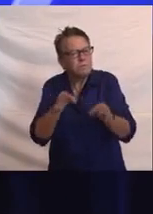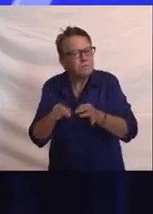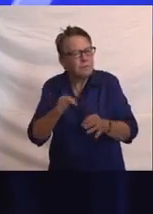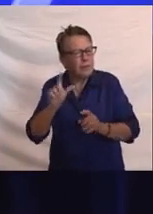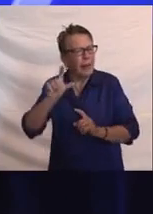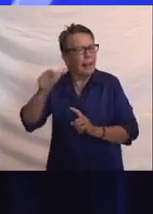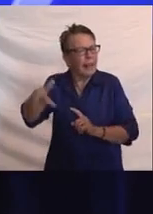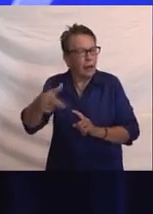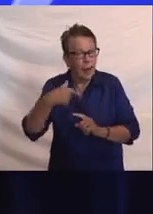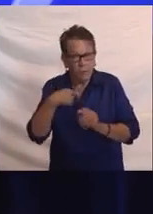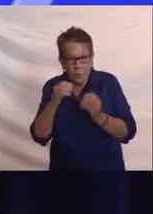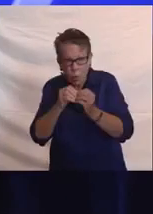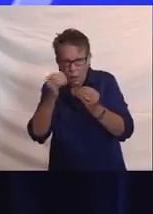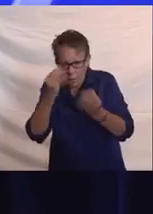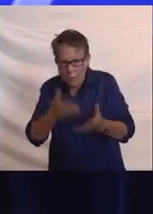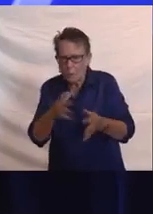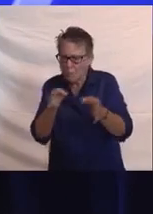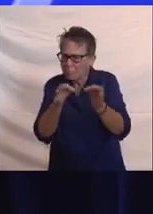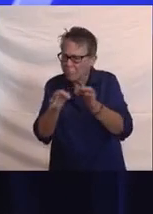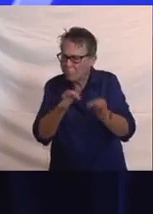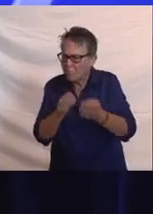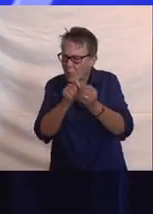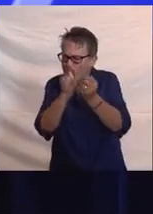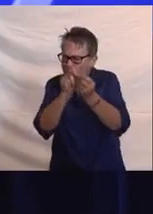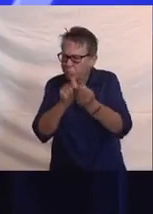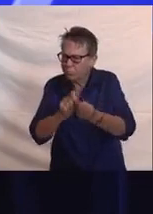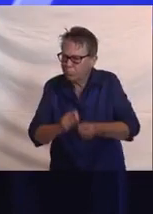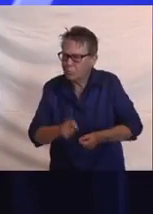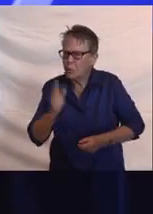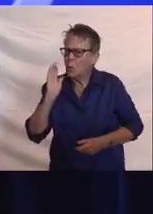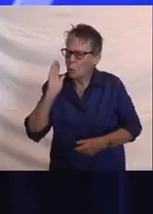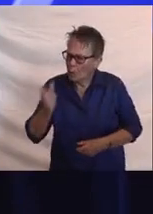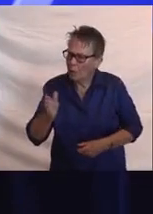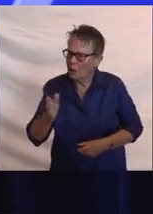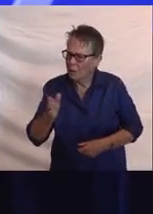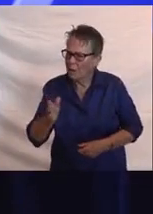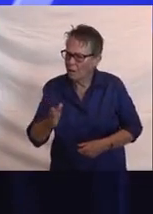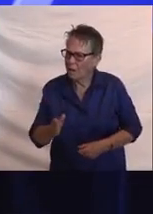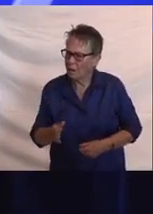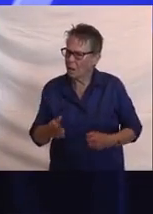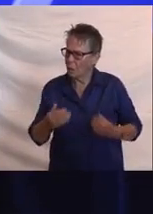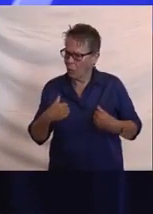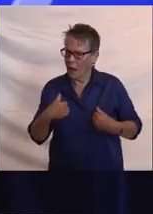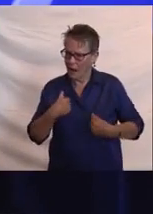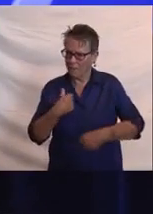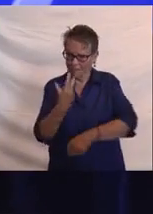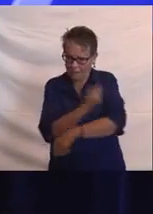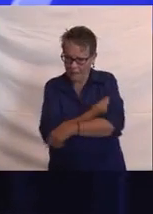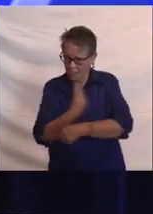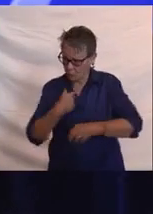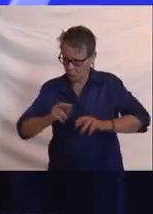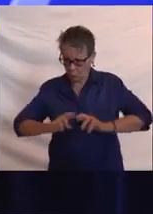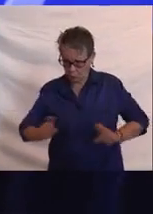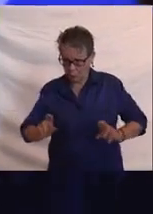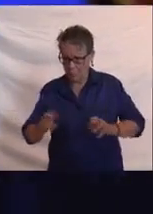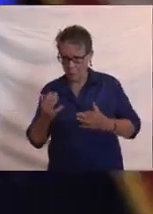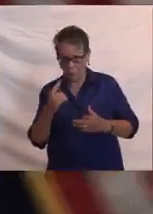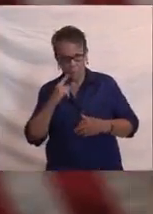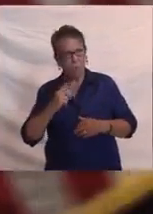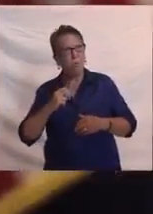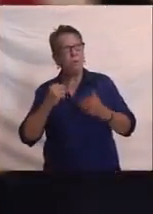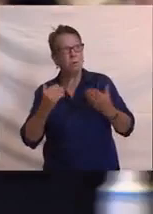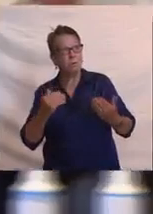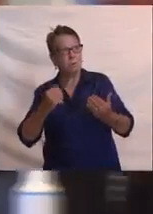do have supply, so we hope, and we're prepared to give it, so we're going to hopefully have an expansive. Yeah, let's remember in settings like the one you asked